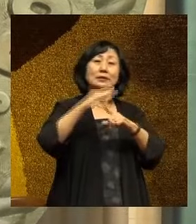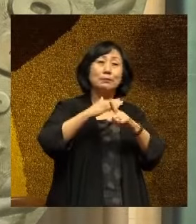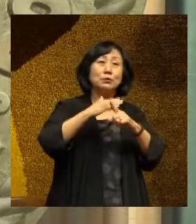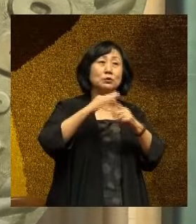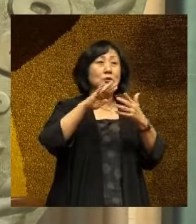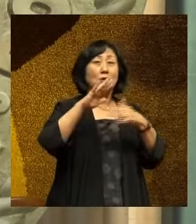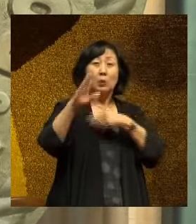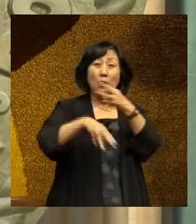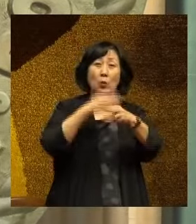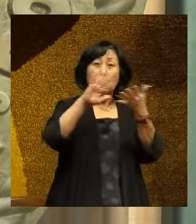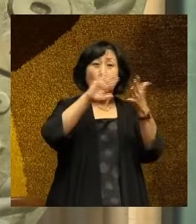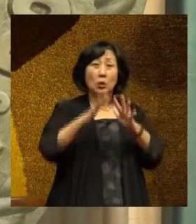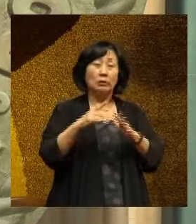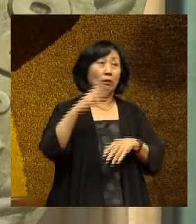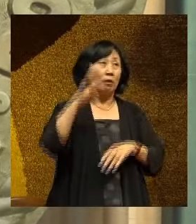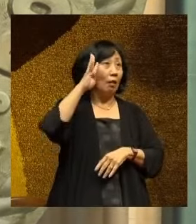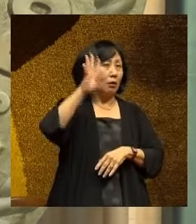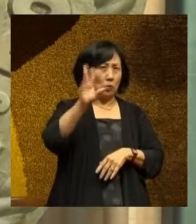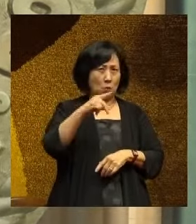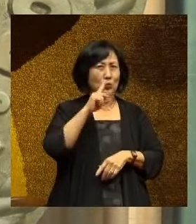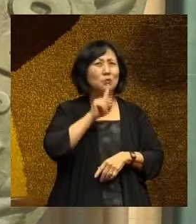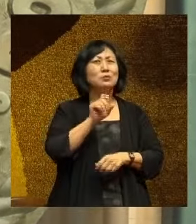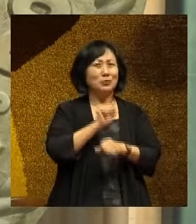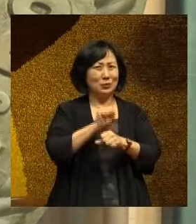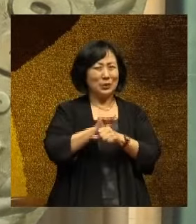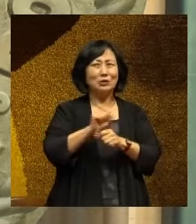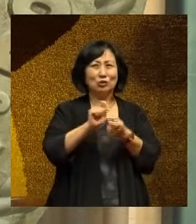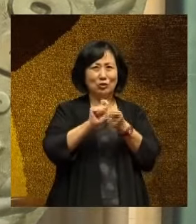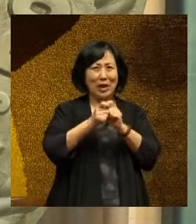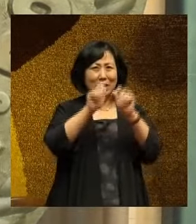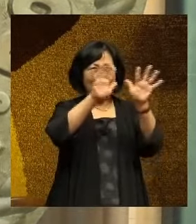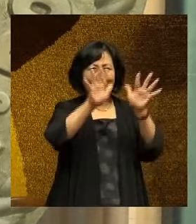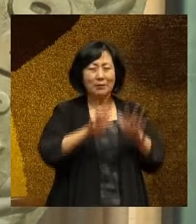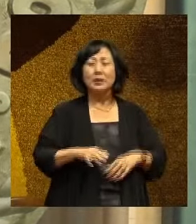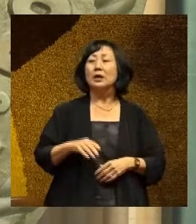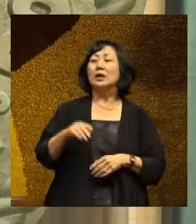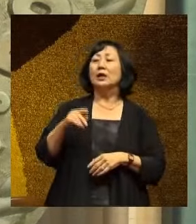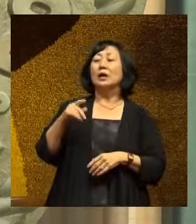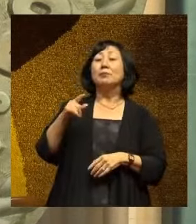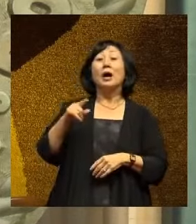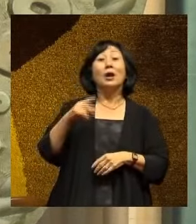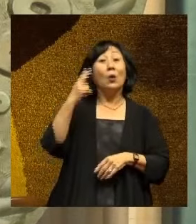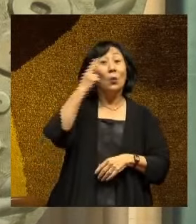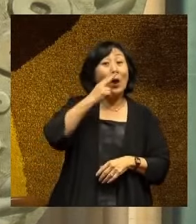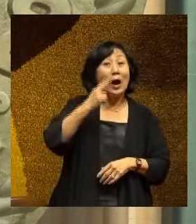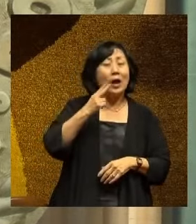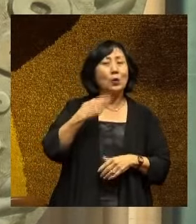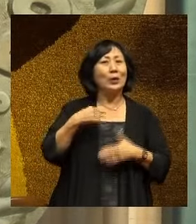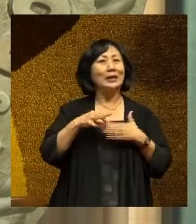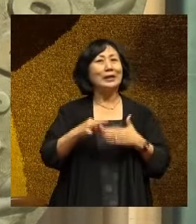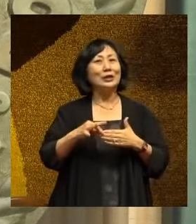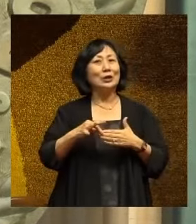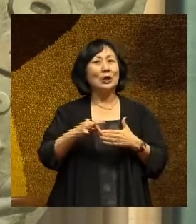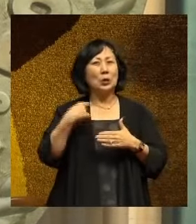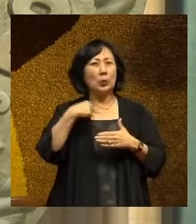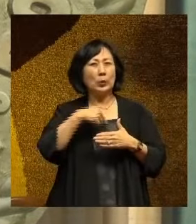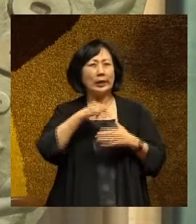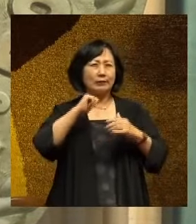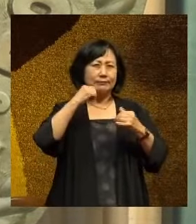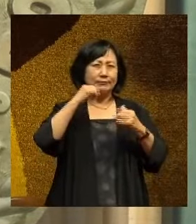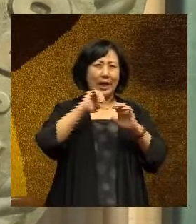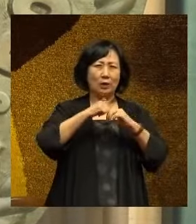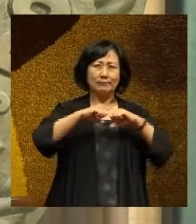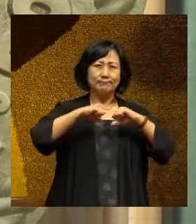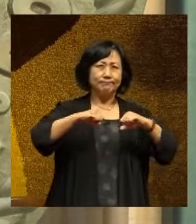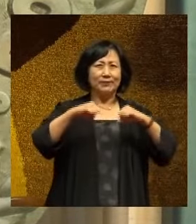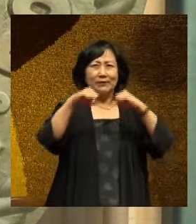working together, Hawaii has become a world leader in actions to fight the climate crisis. Hawaii was the